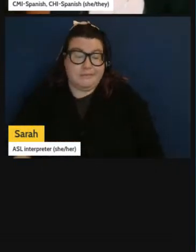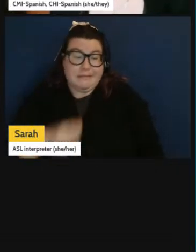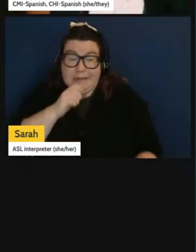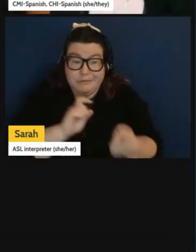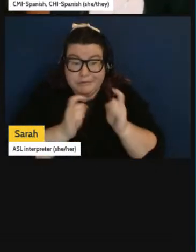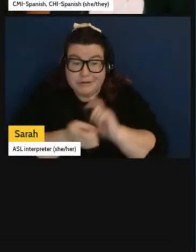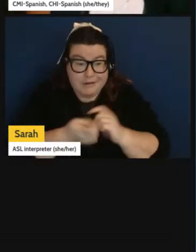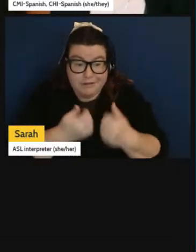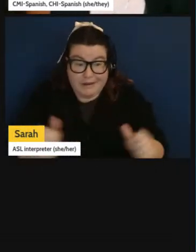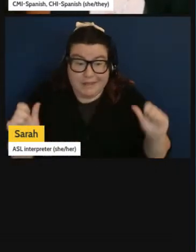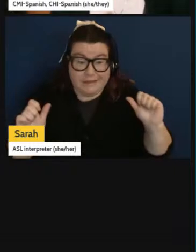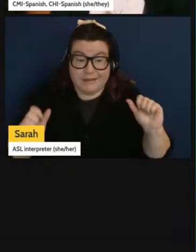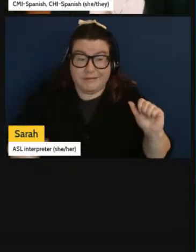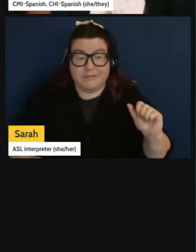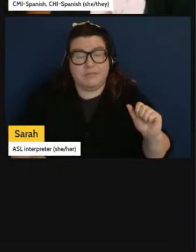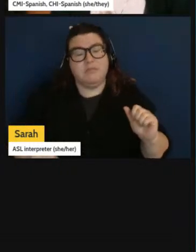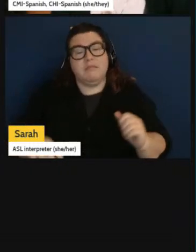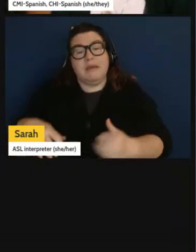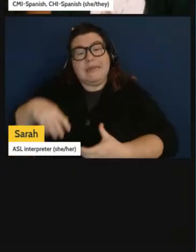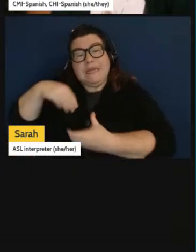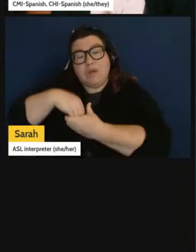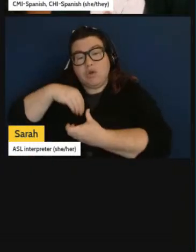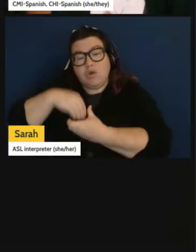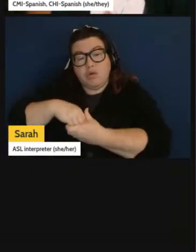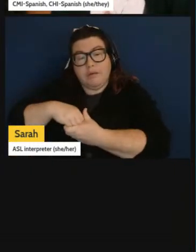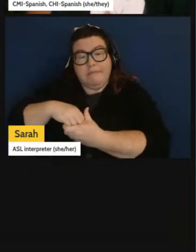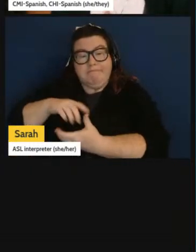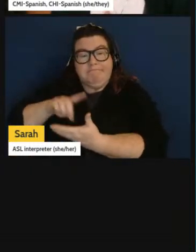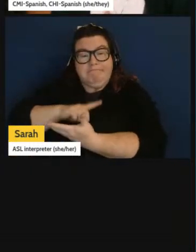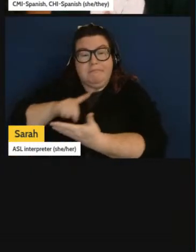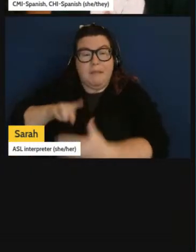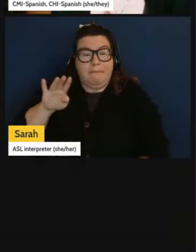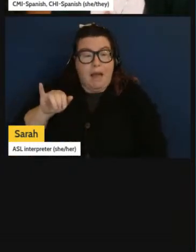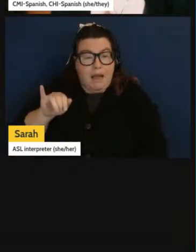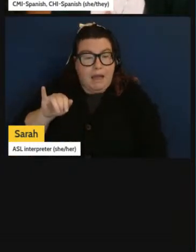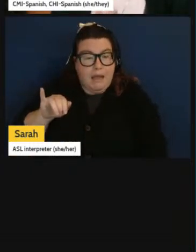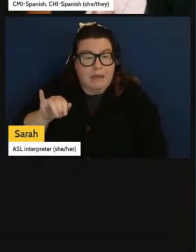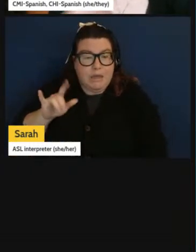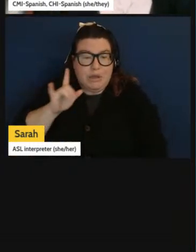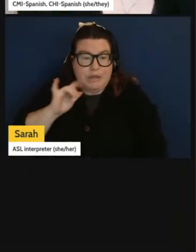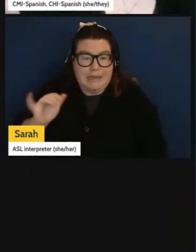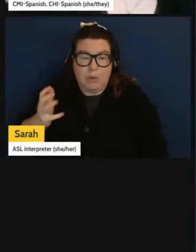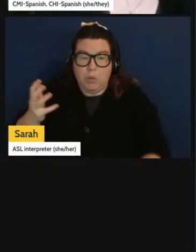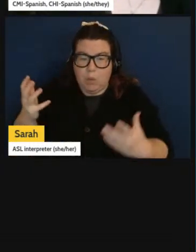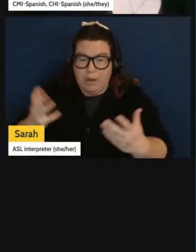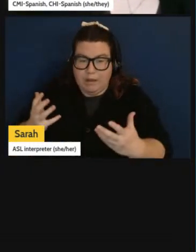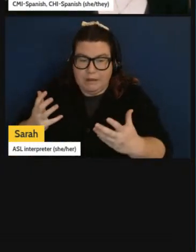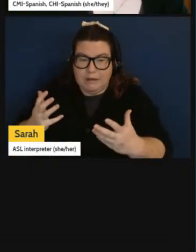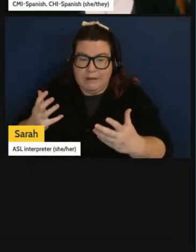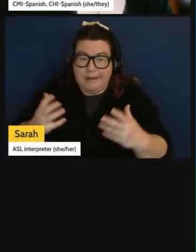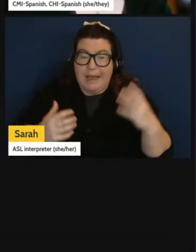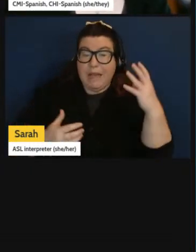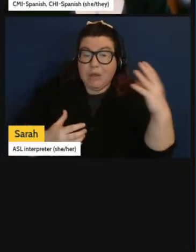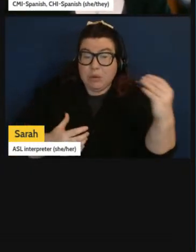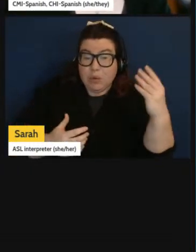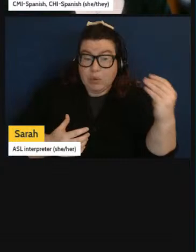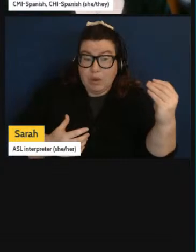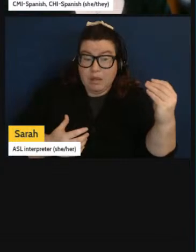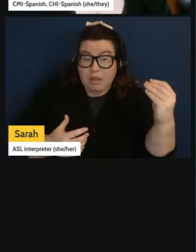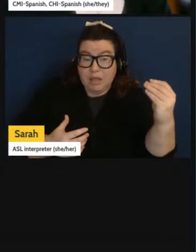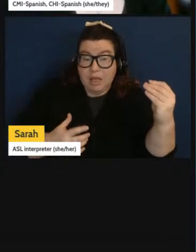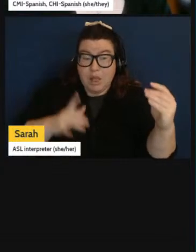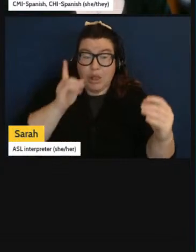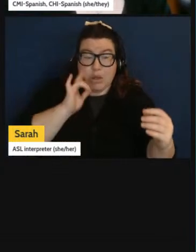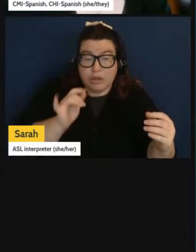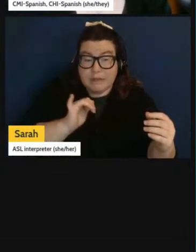But internalized biphobia looks like this, okay? So external biphobia looks